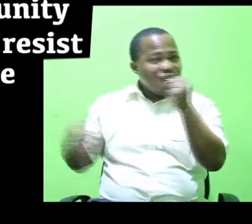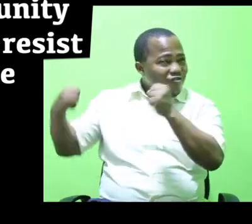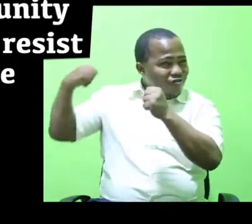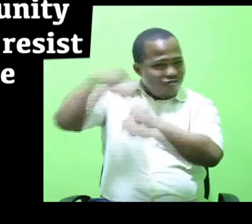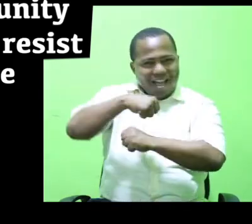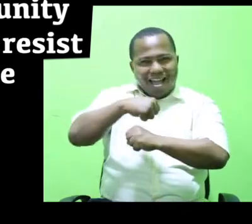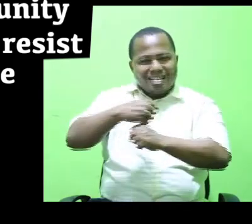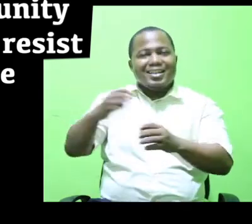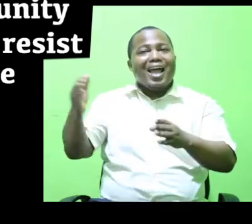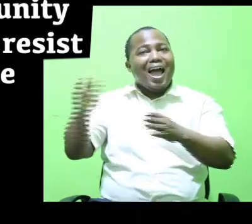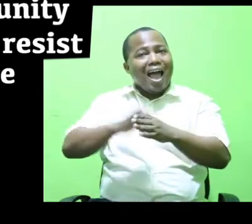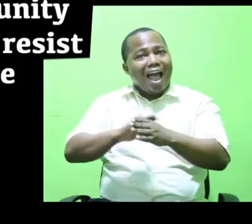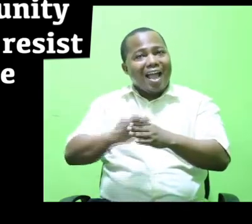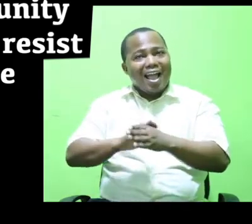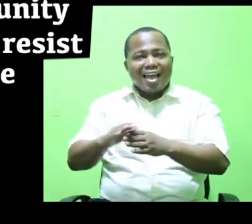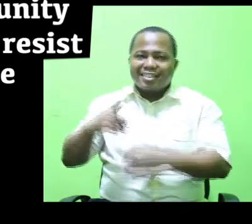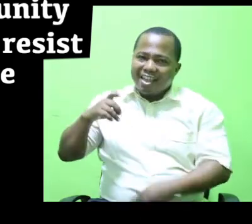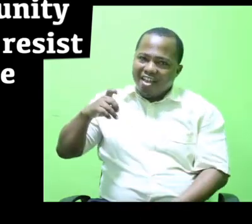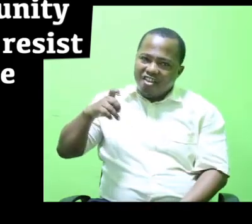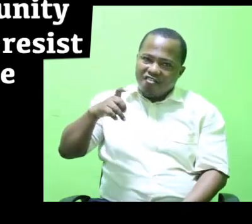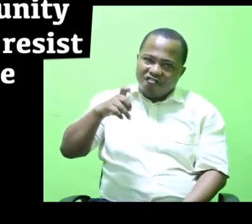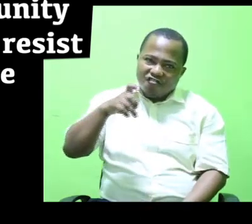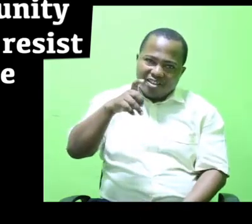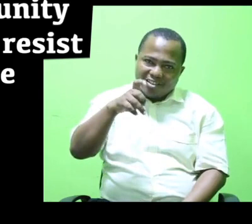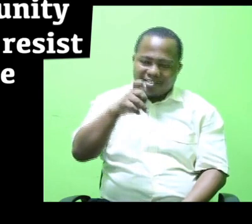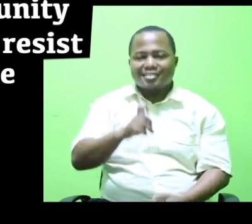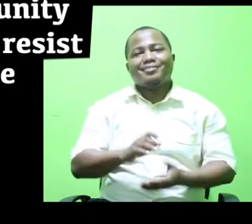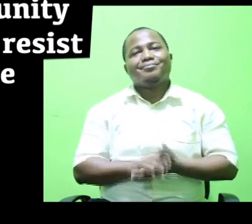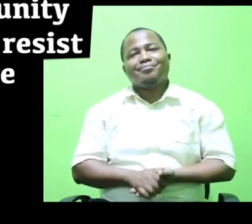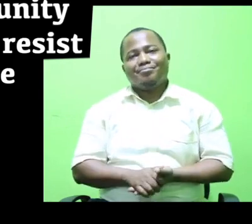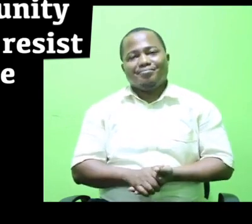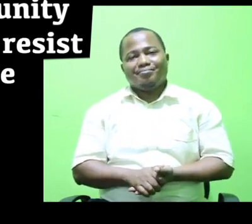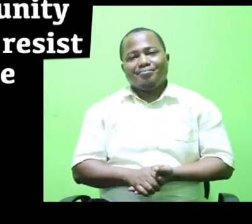Fight against infections.